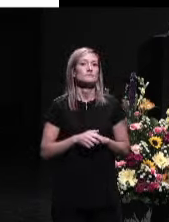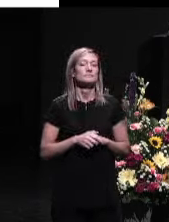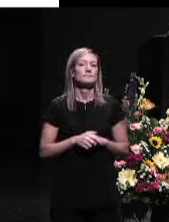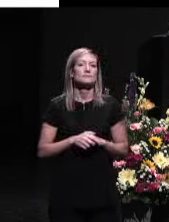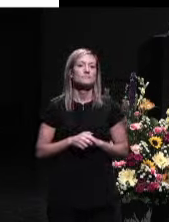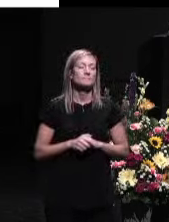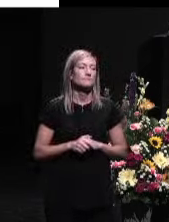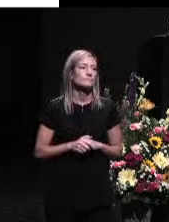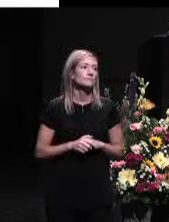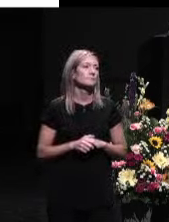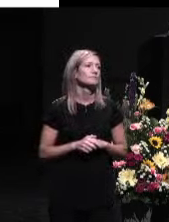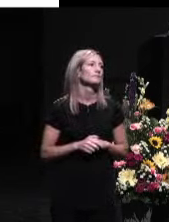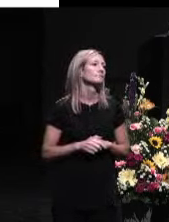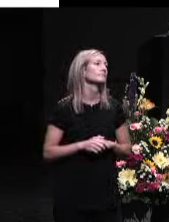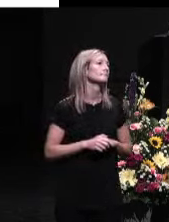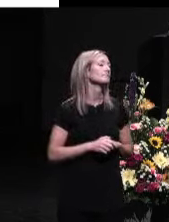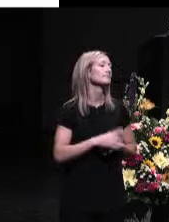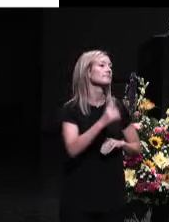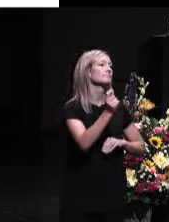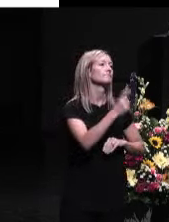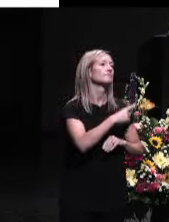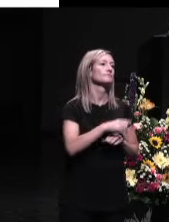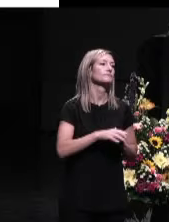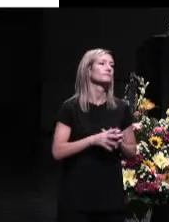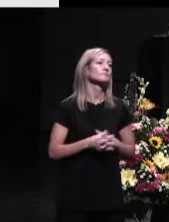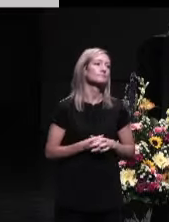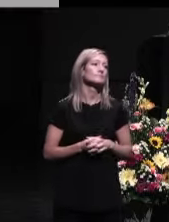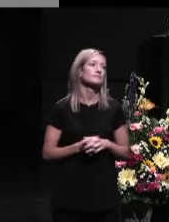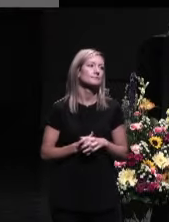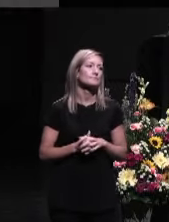Thank you. Thanks, Mark.